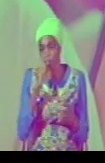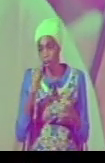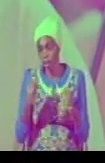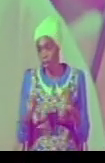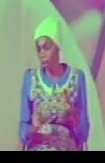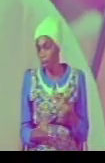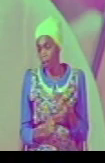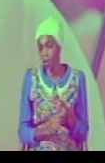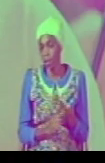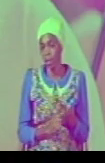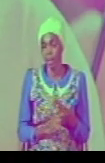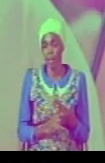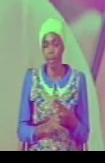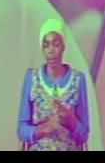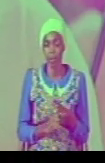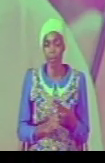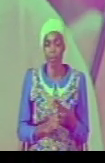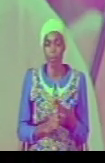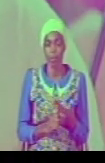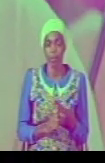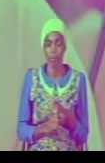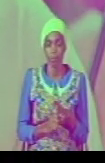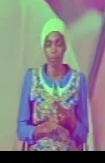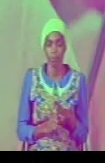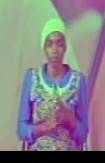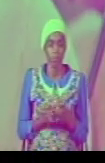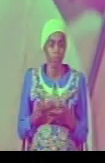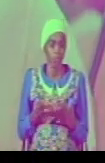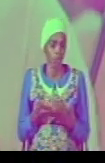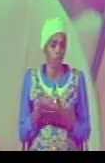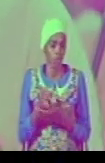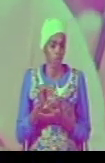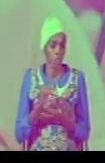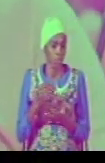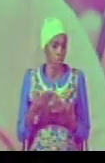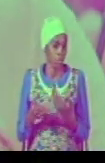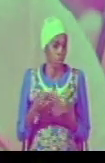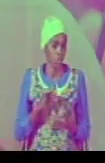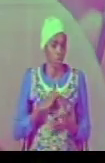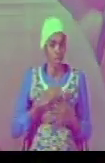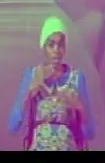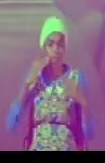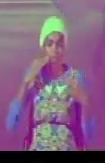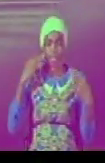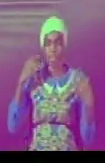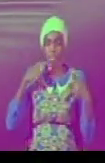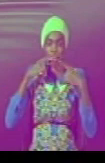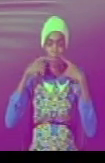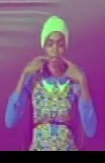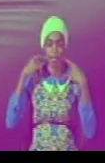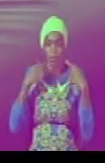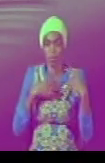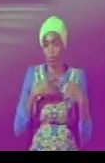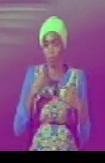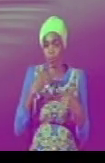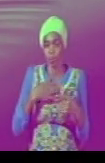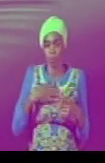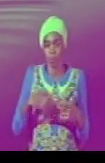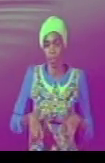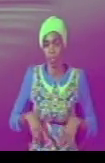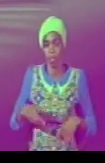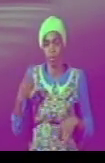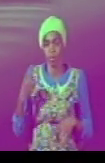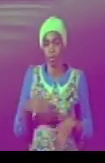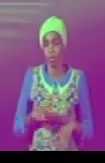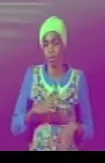hide. Though I laughed and said my life was fine without you,